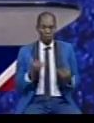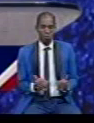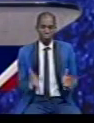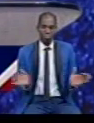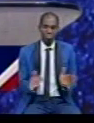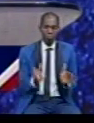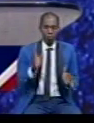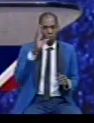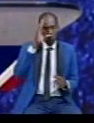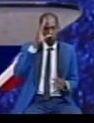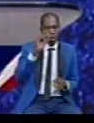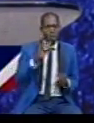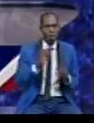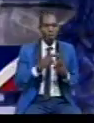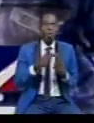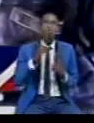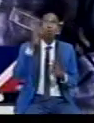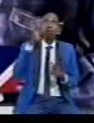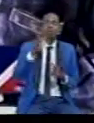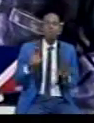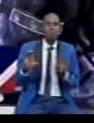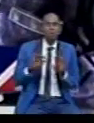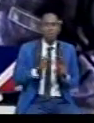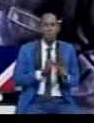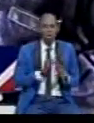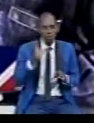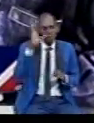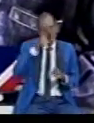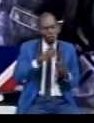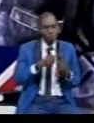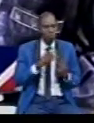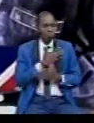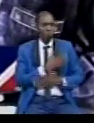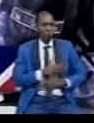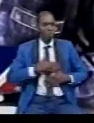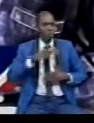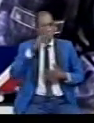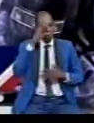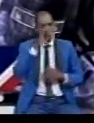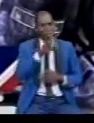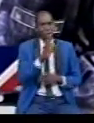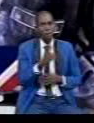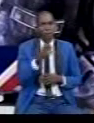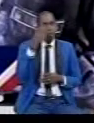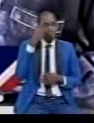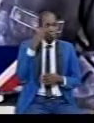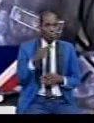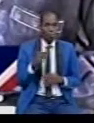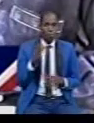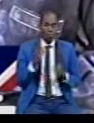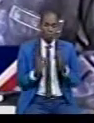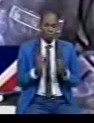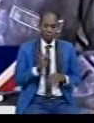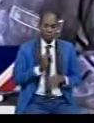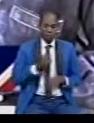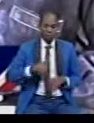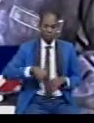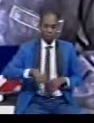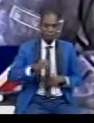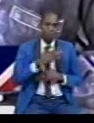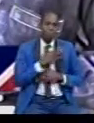God? Or do I seek to please men? For if I yet pleased